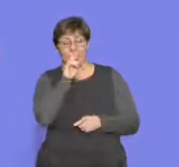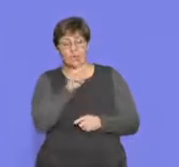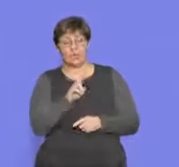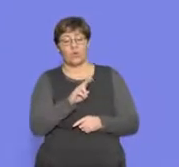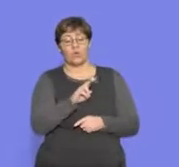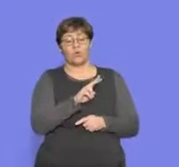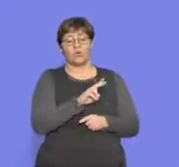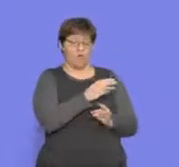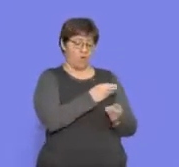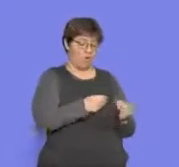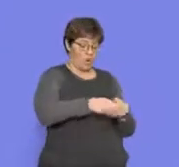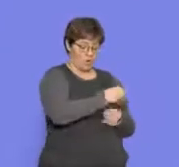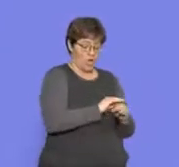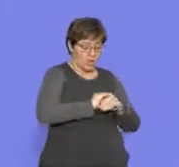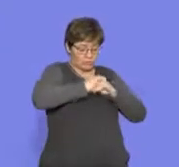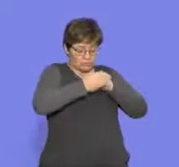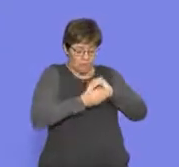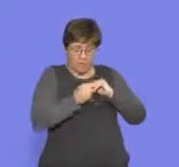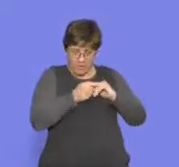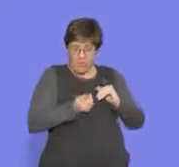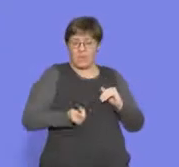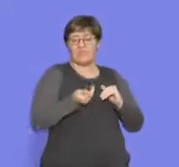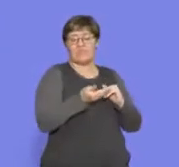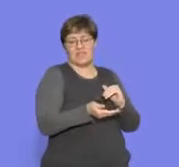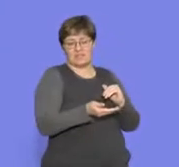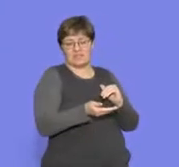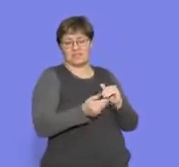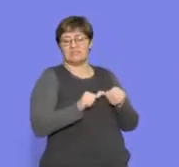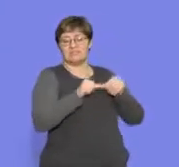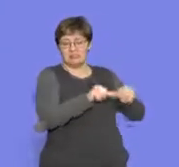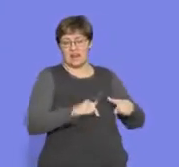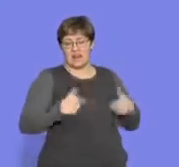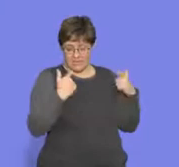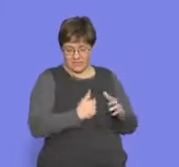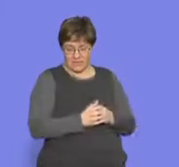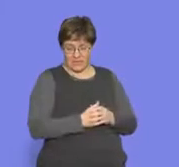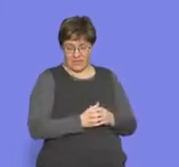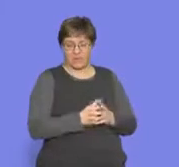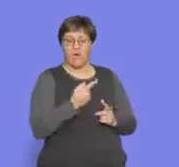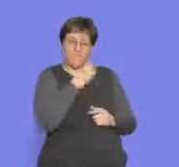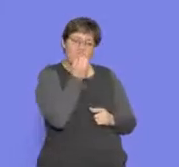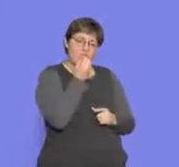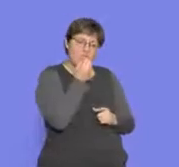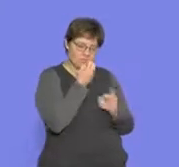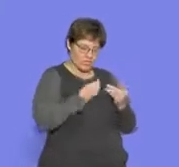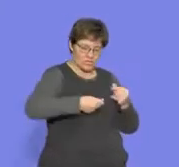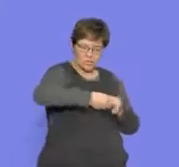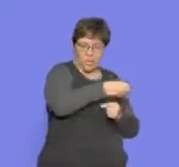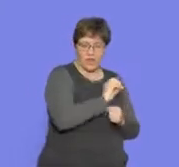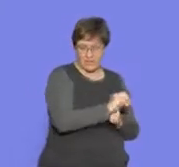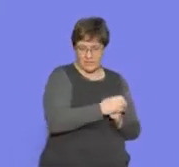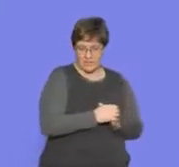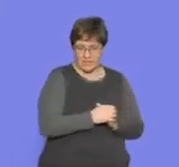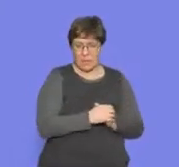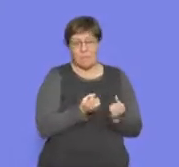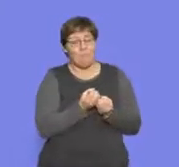when we look at the lithosphere, it is only the top layer that is able to provide and sustain life, and that contains all the nutrients and the